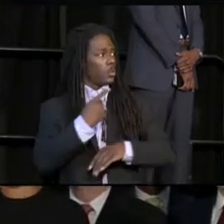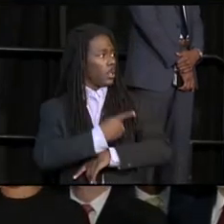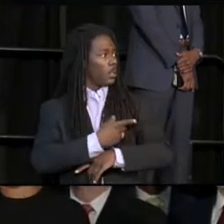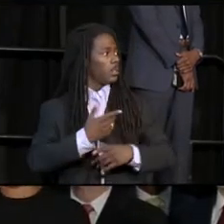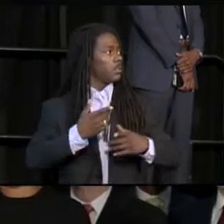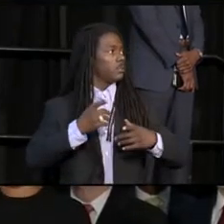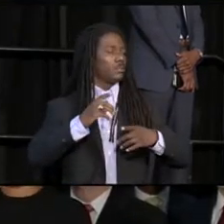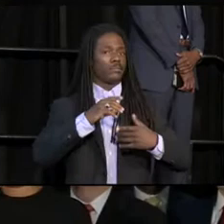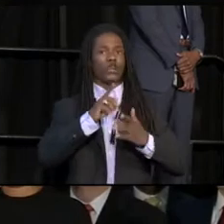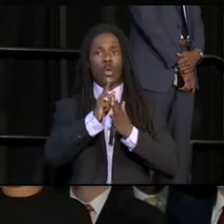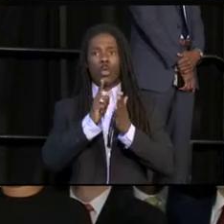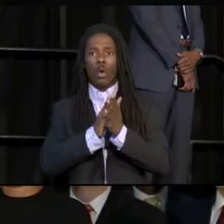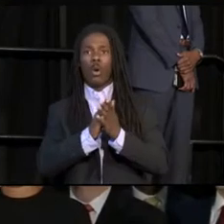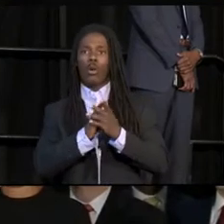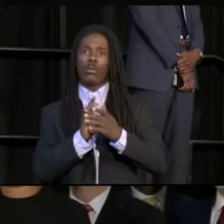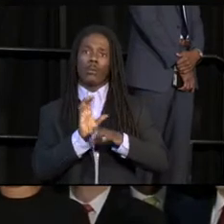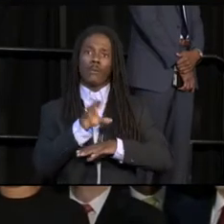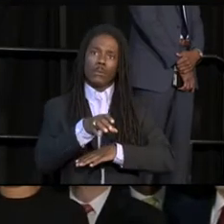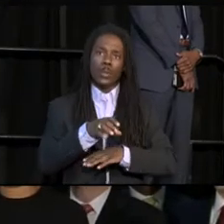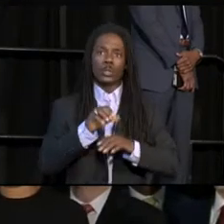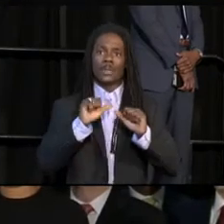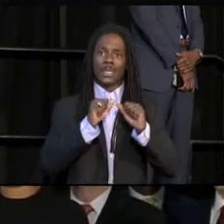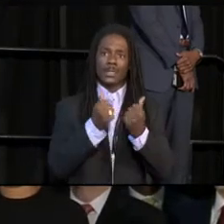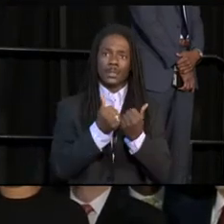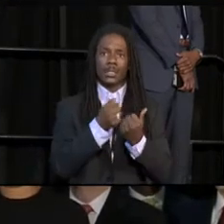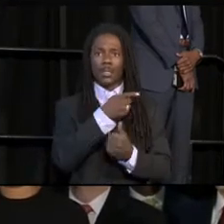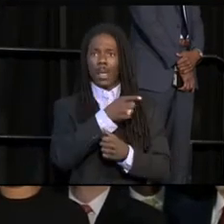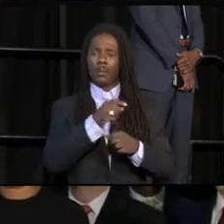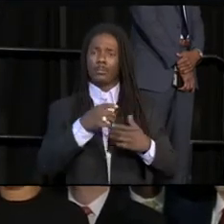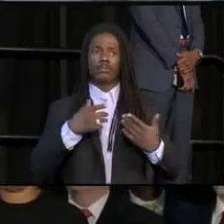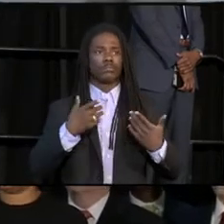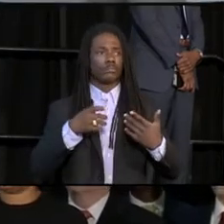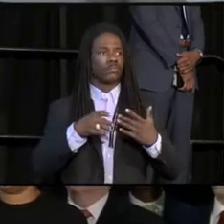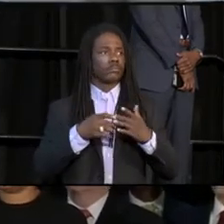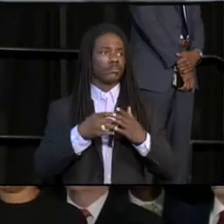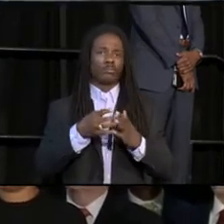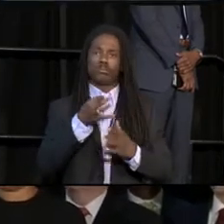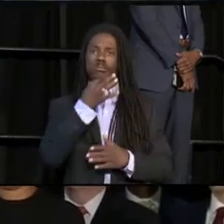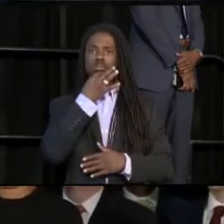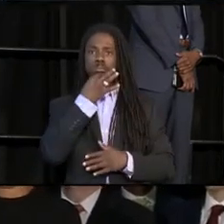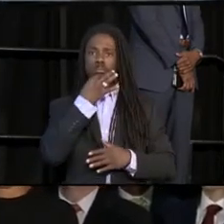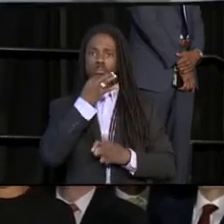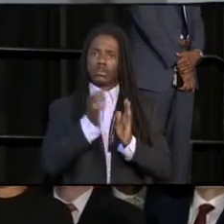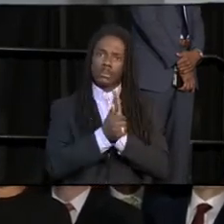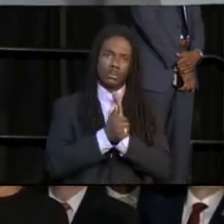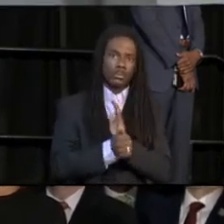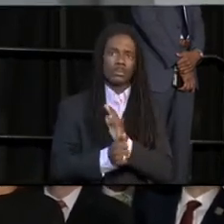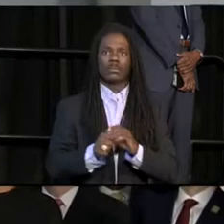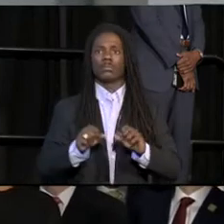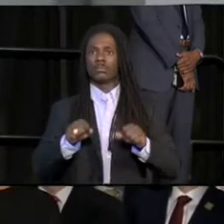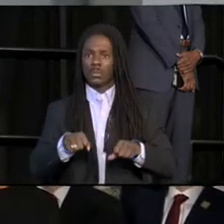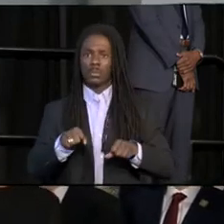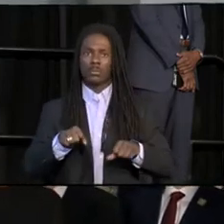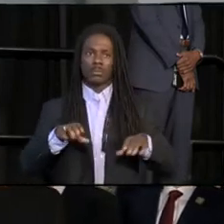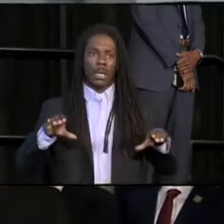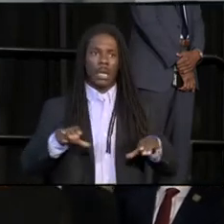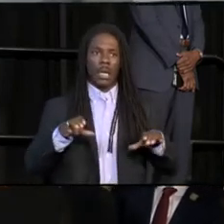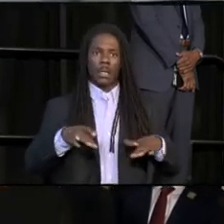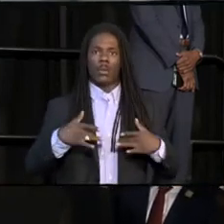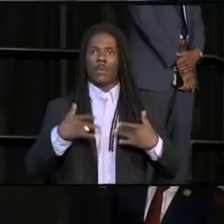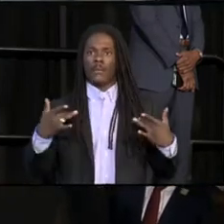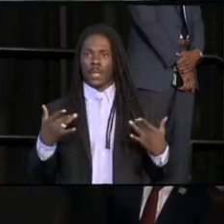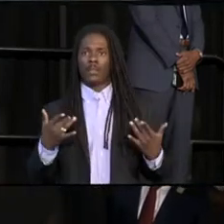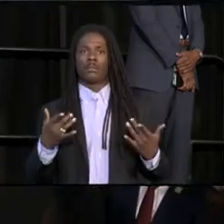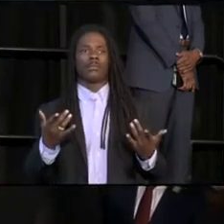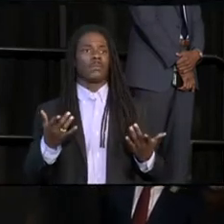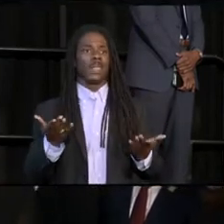enforcement agencies that are well able to handle these types of events. I would say that this city is probably in